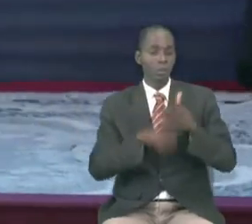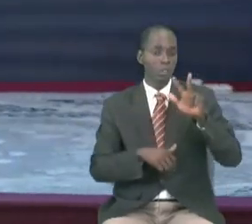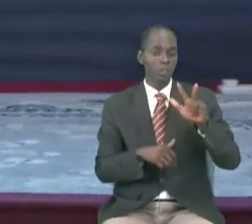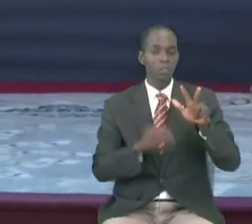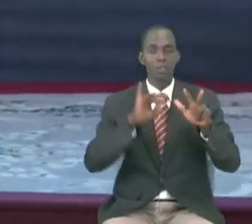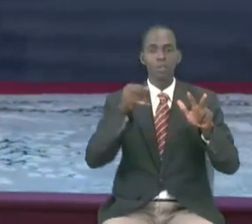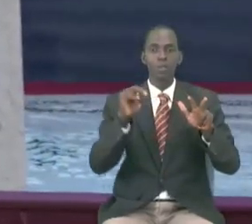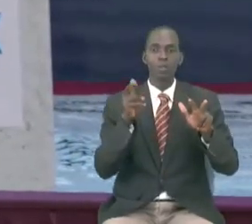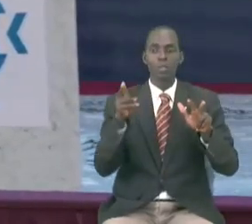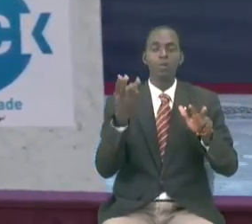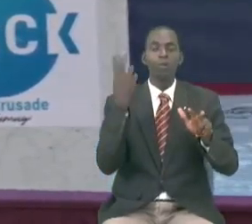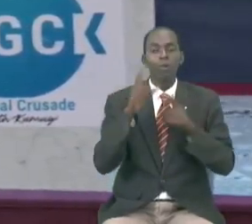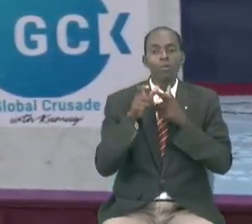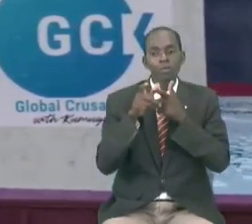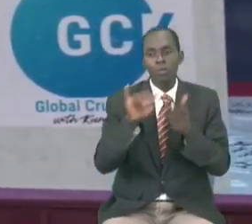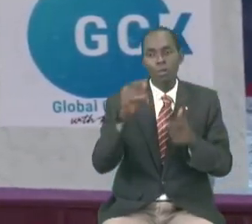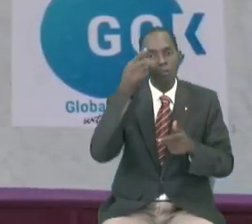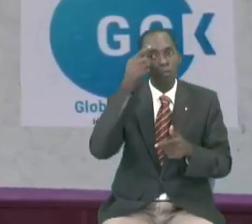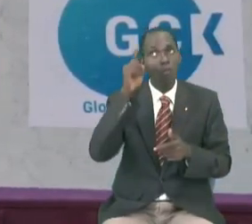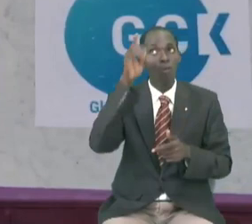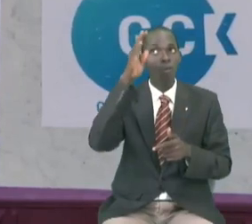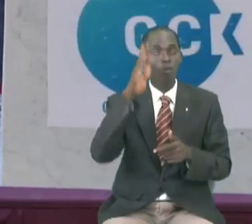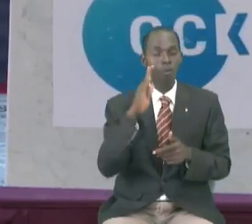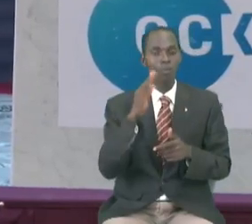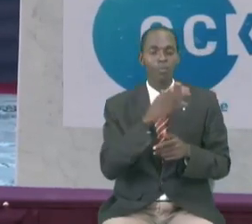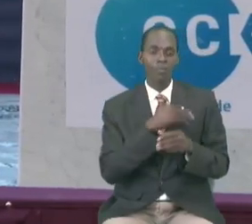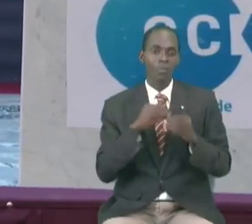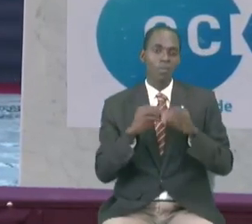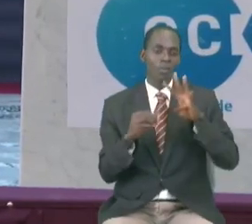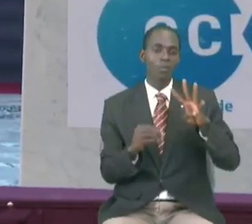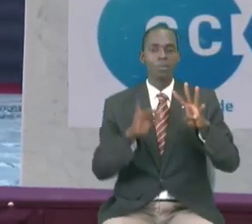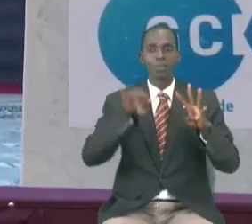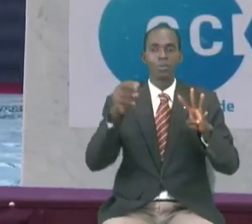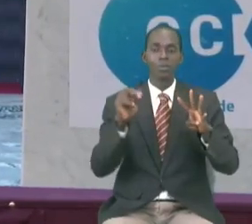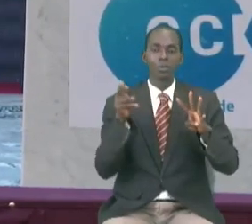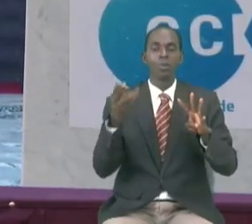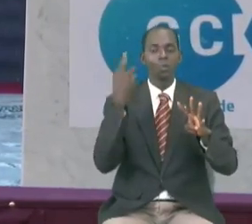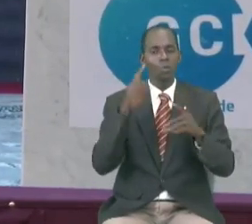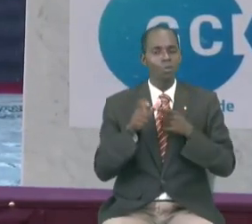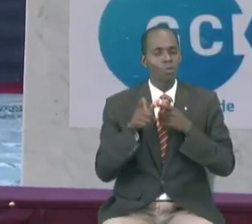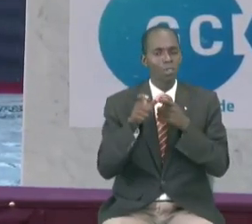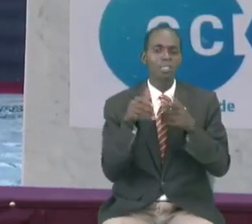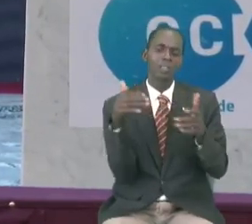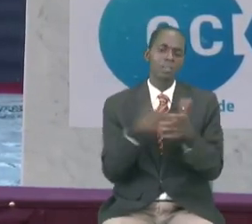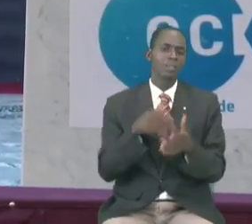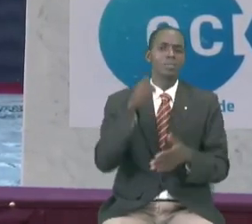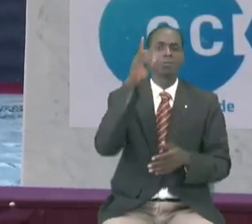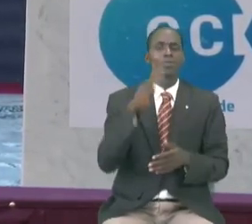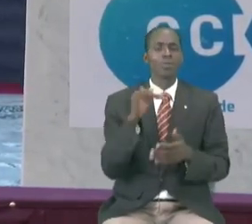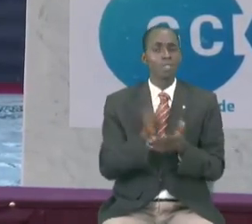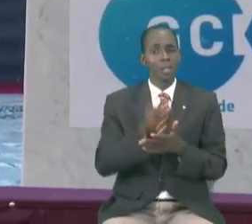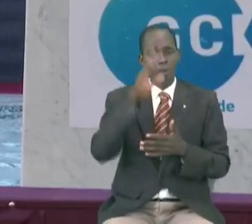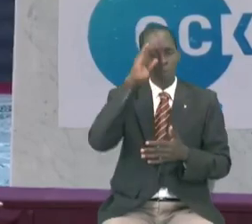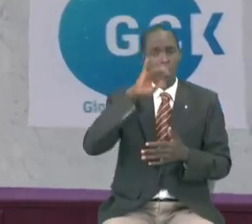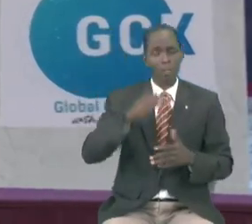not consistent. His life was up and down. One day I will pay the vows that I